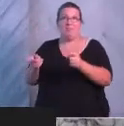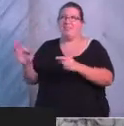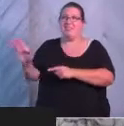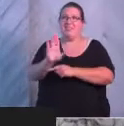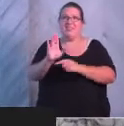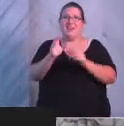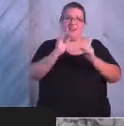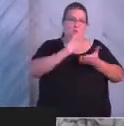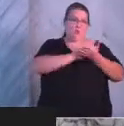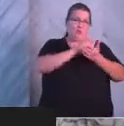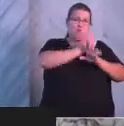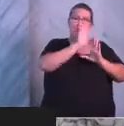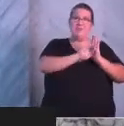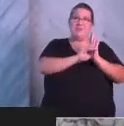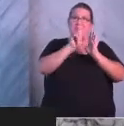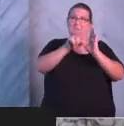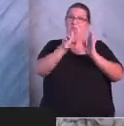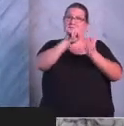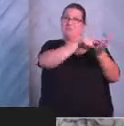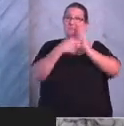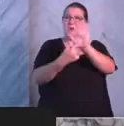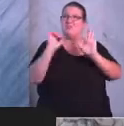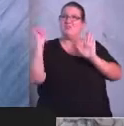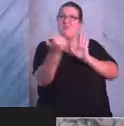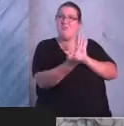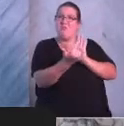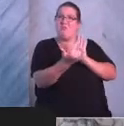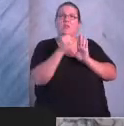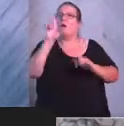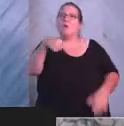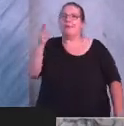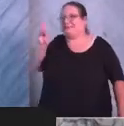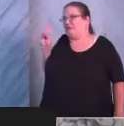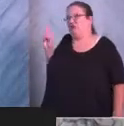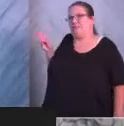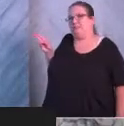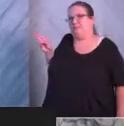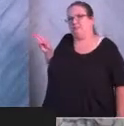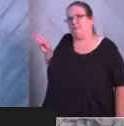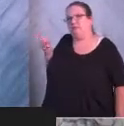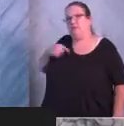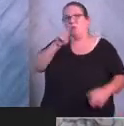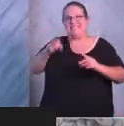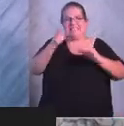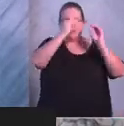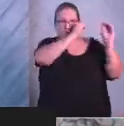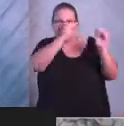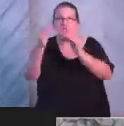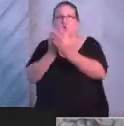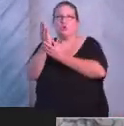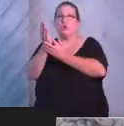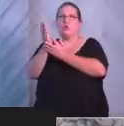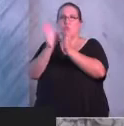be reflected in all of these things. It can't be just about history. We need to teach it in literature,